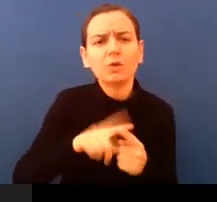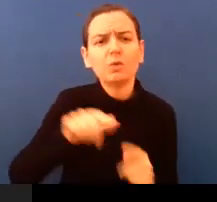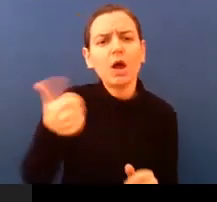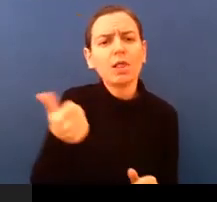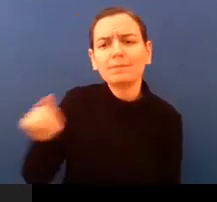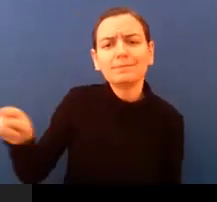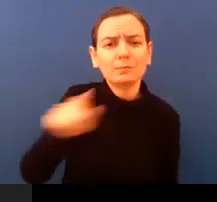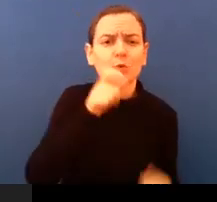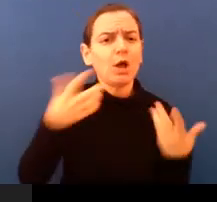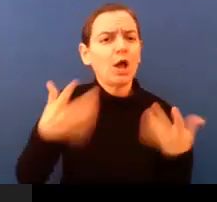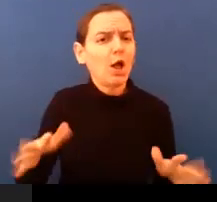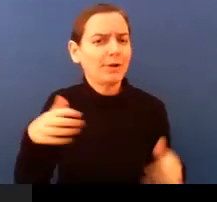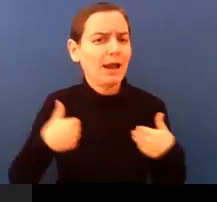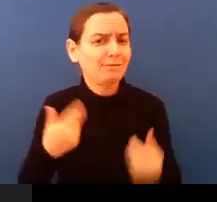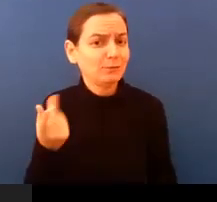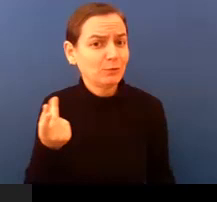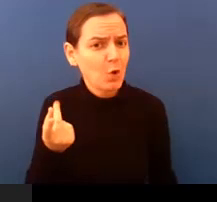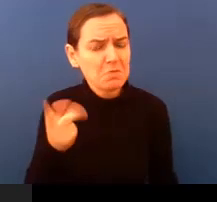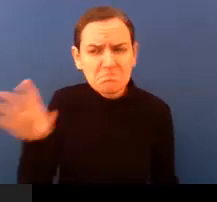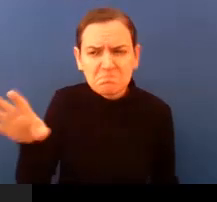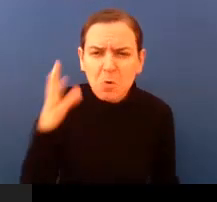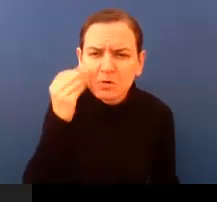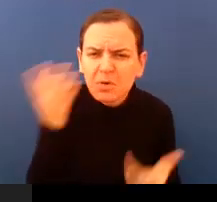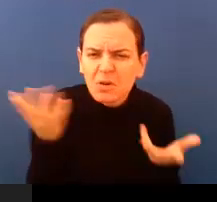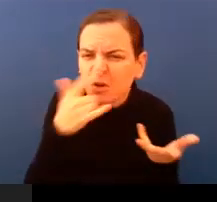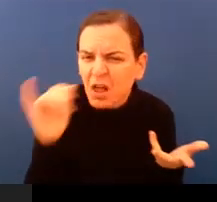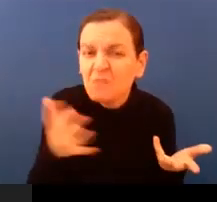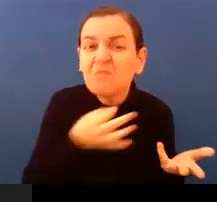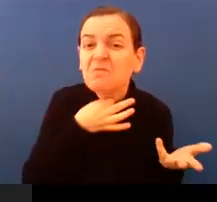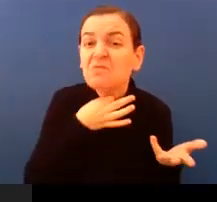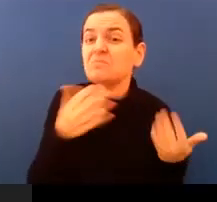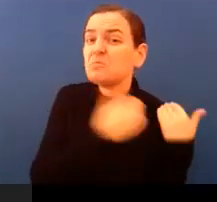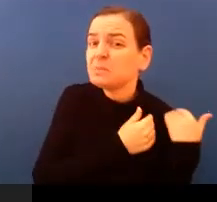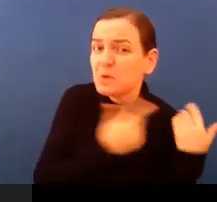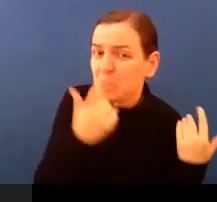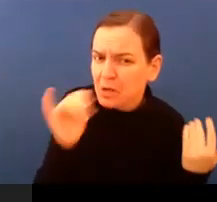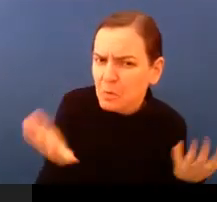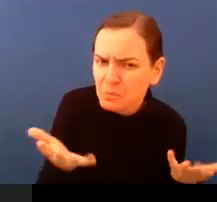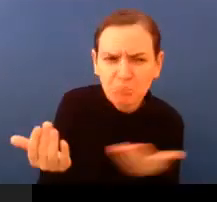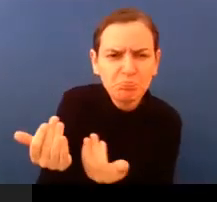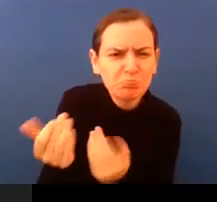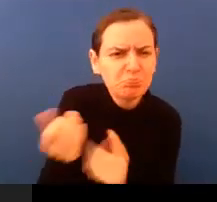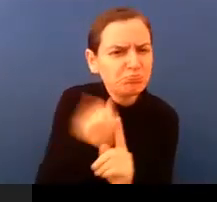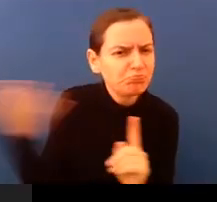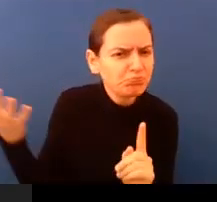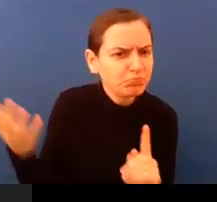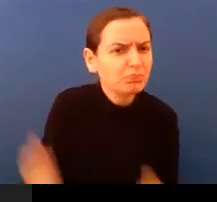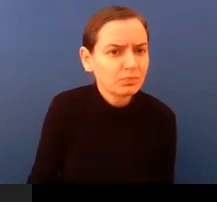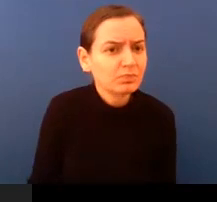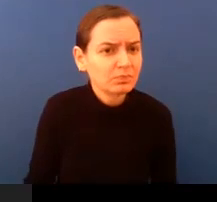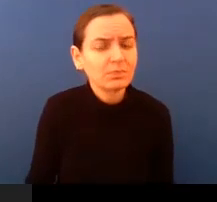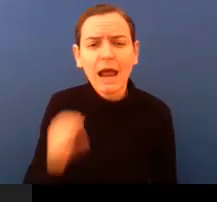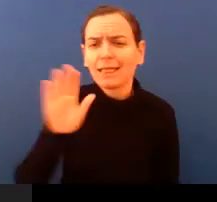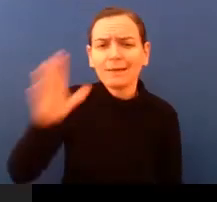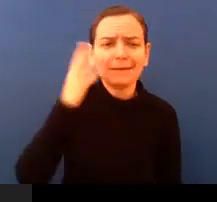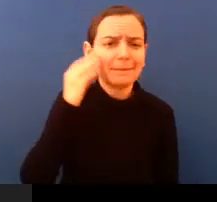schools. Again, some are home-based. There's one school that is 100% home-based. There are